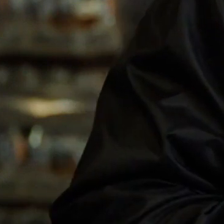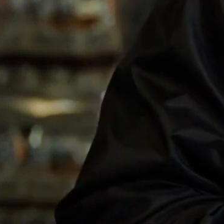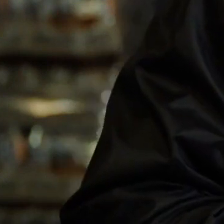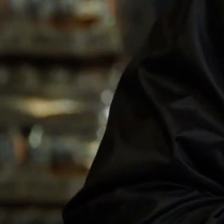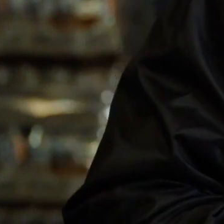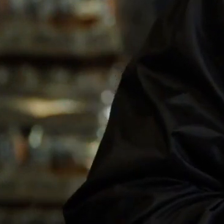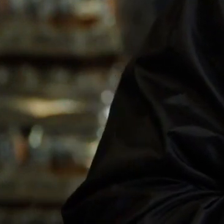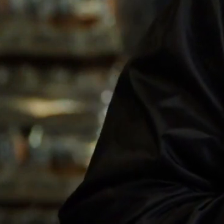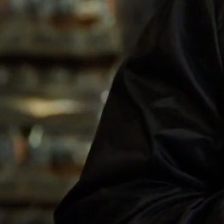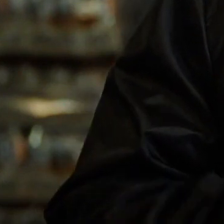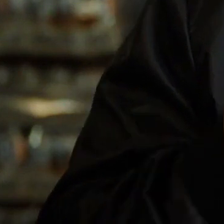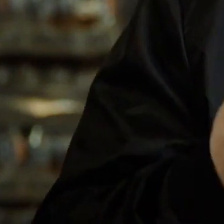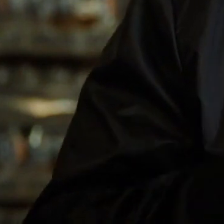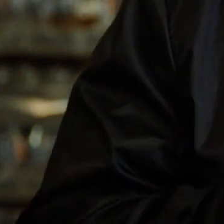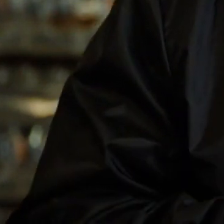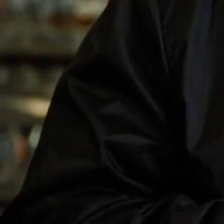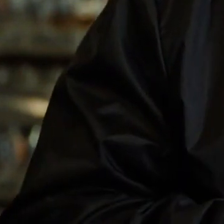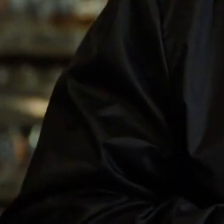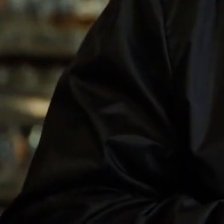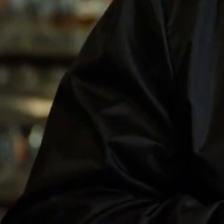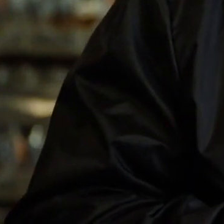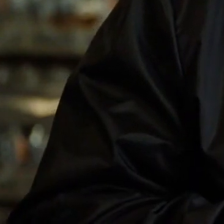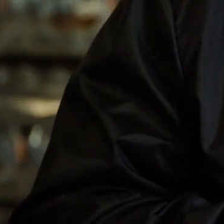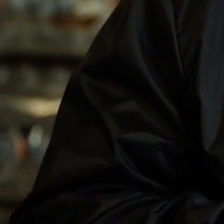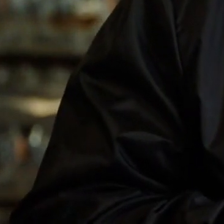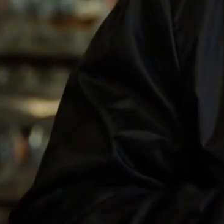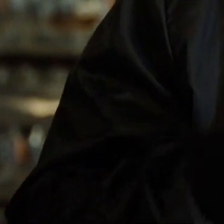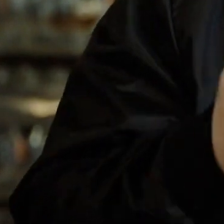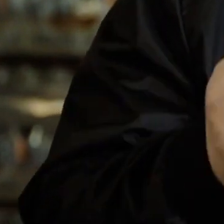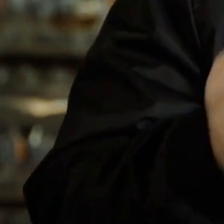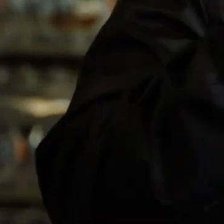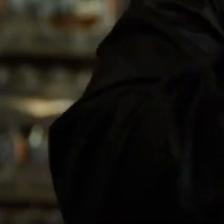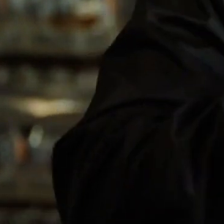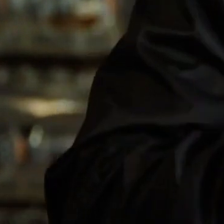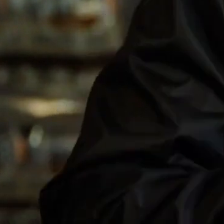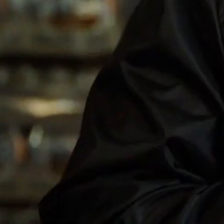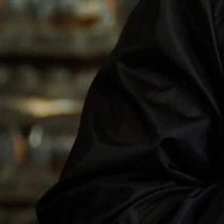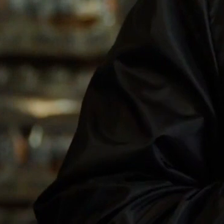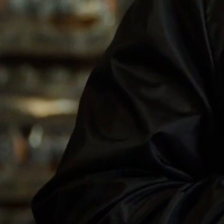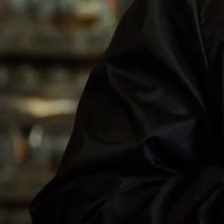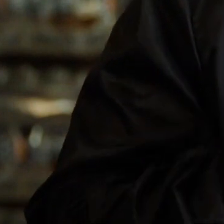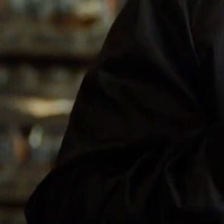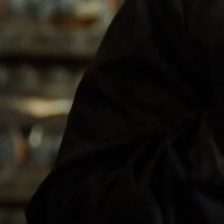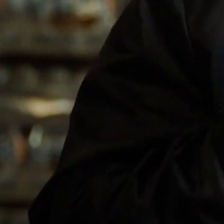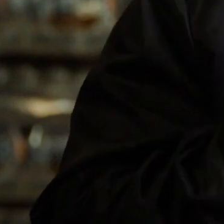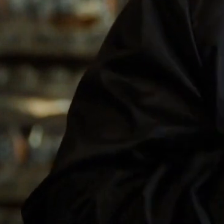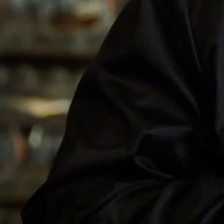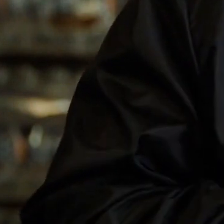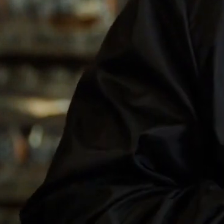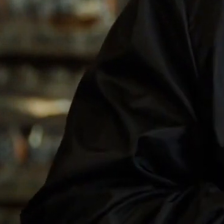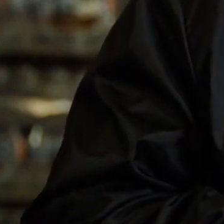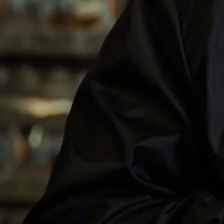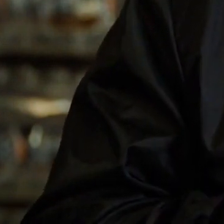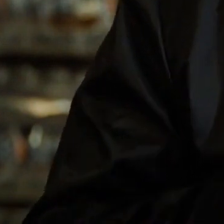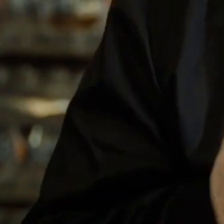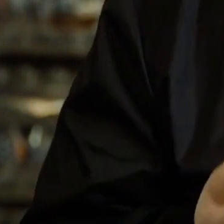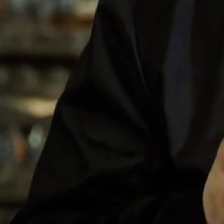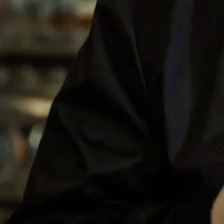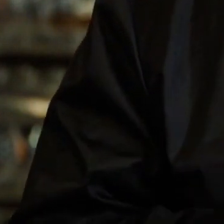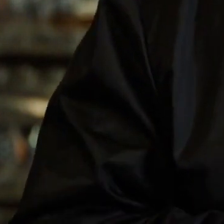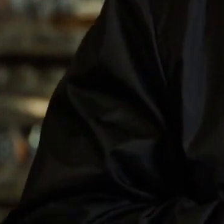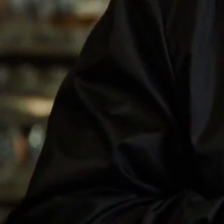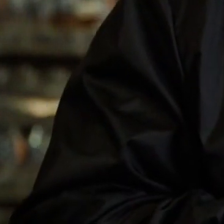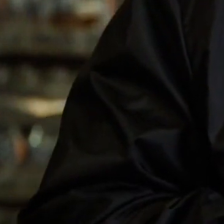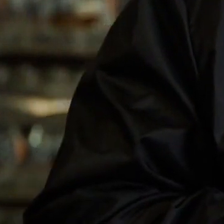waiting cars often is stretching more than 2 miles. And in community after community, we're hearing heart-wrenching stories and we're